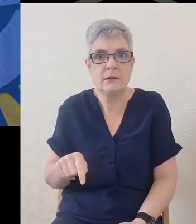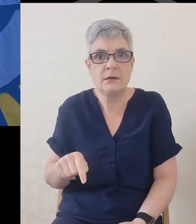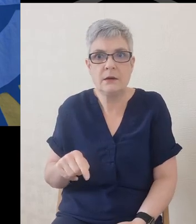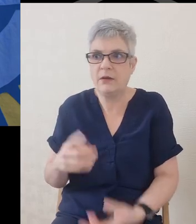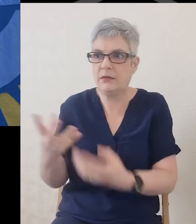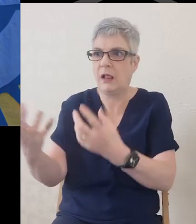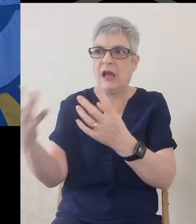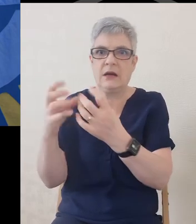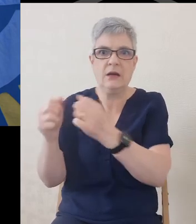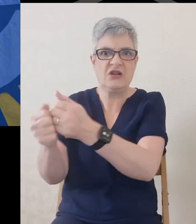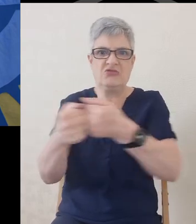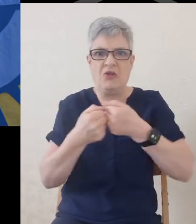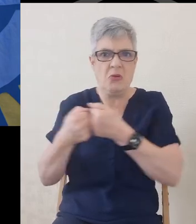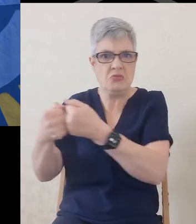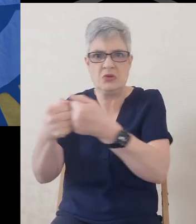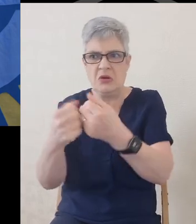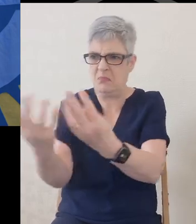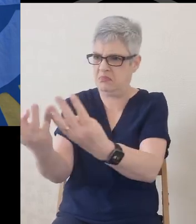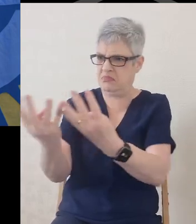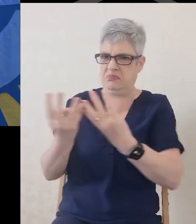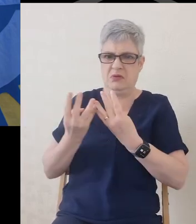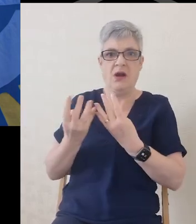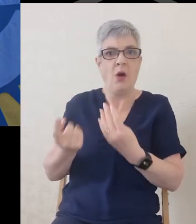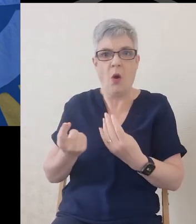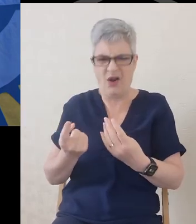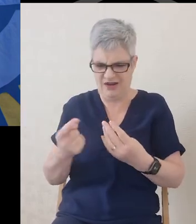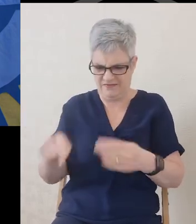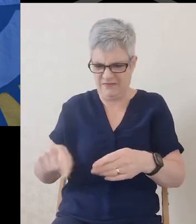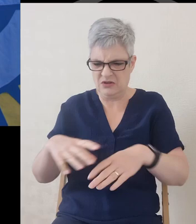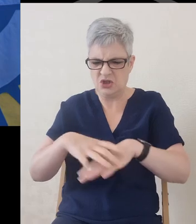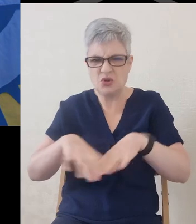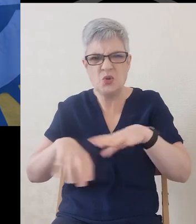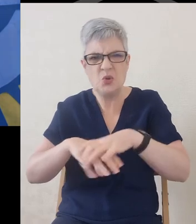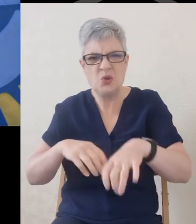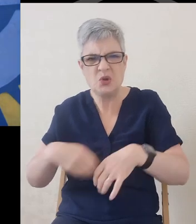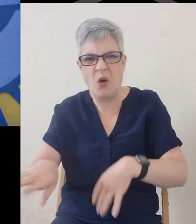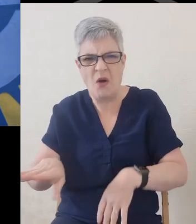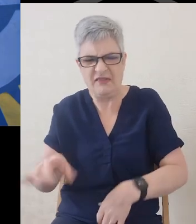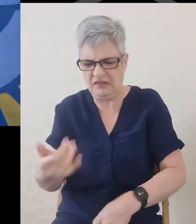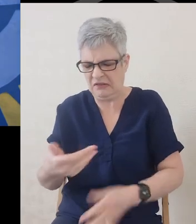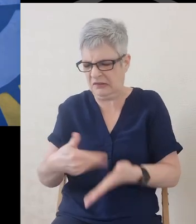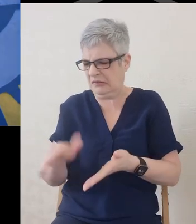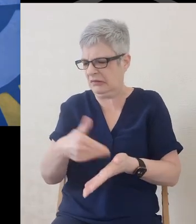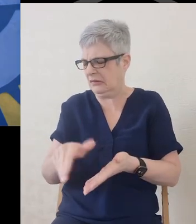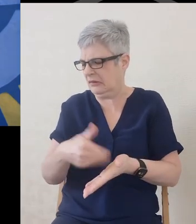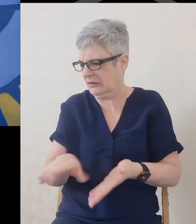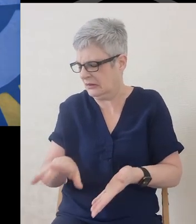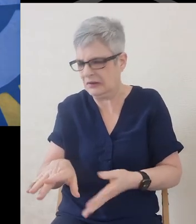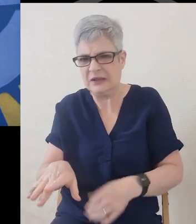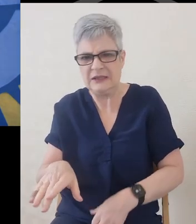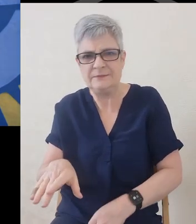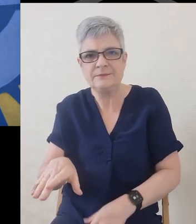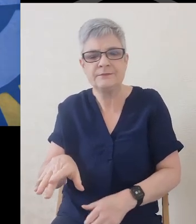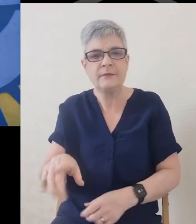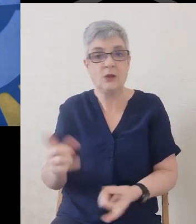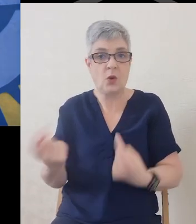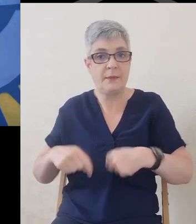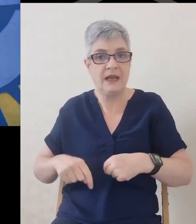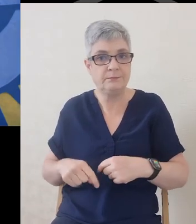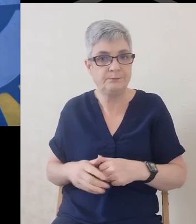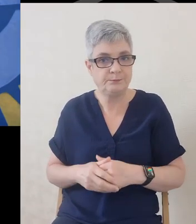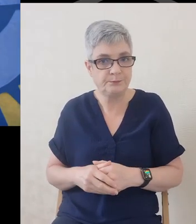these guys, or you're not coming into the house with that, take these shoes off or whatever, you're not coming.